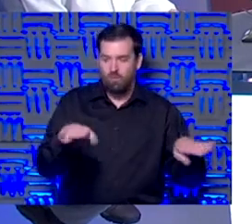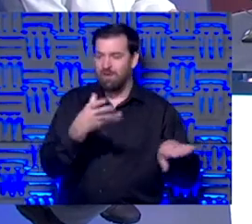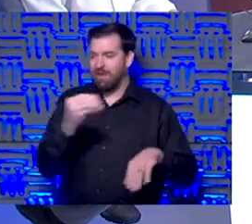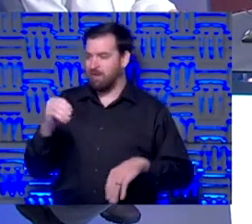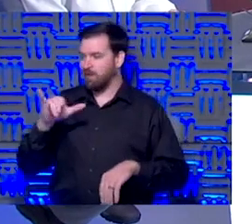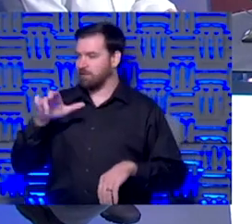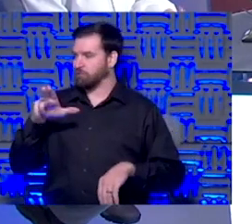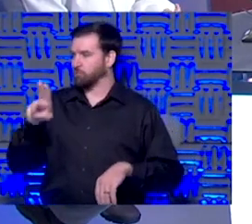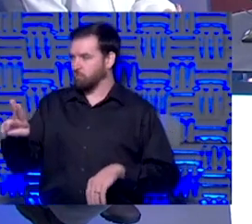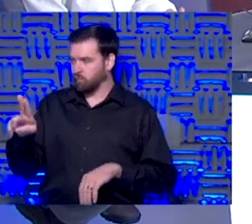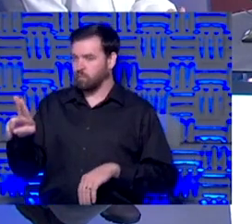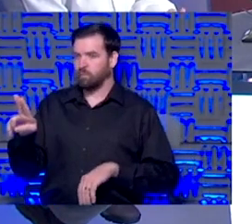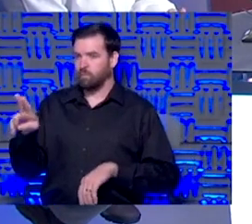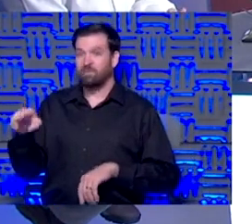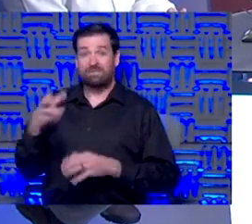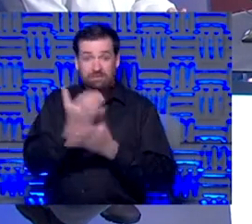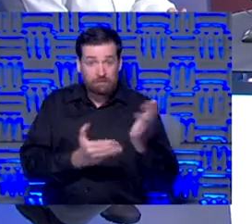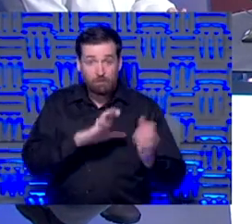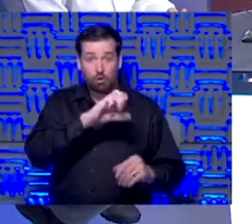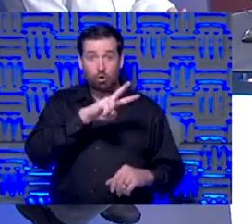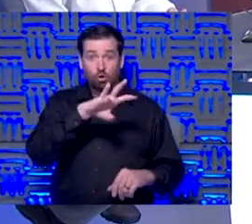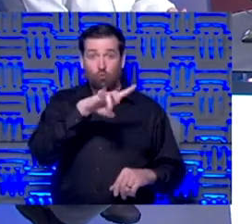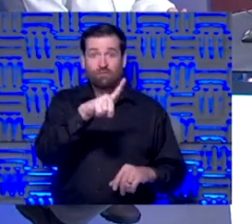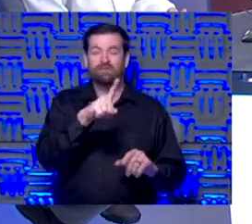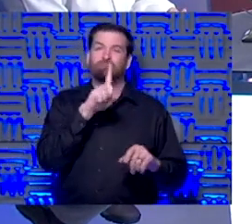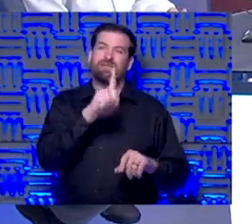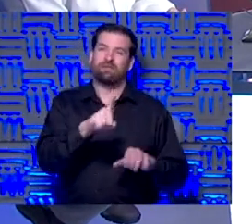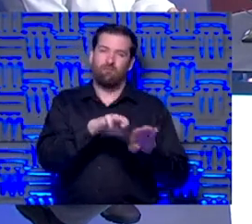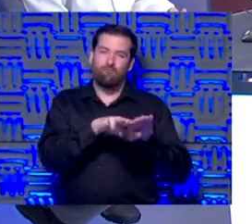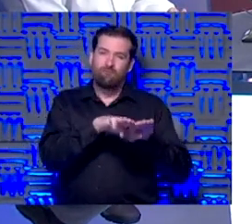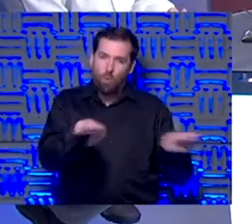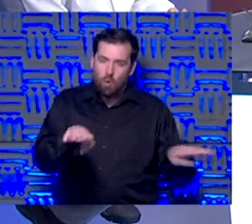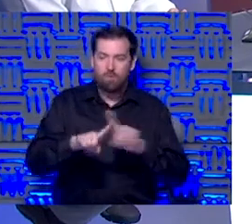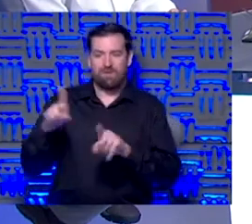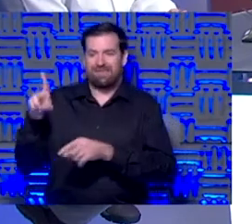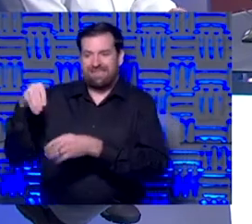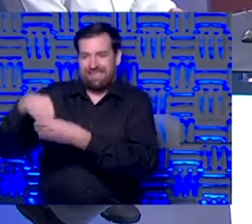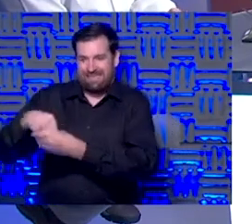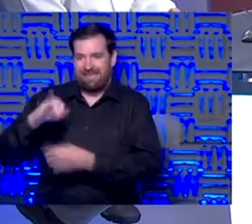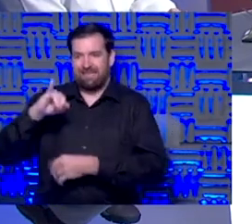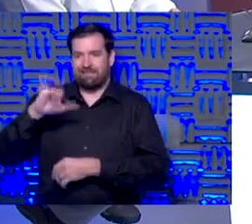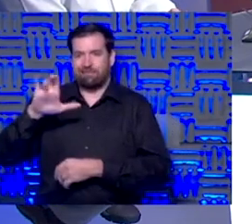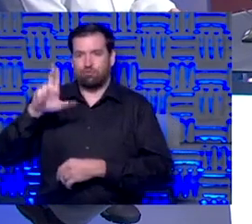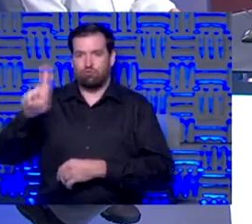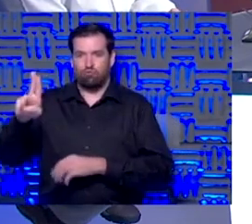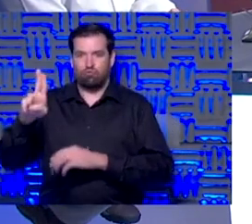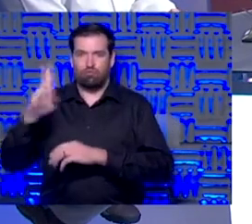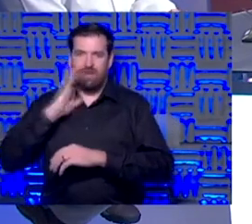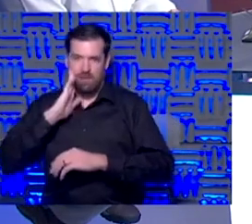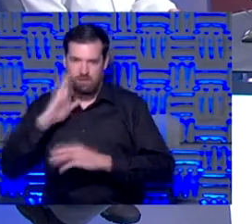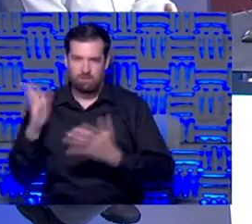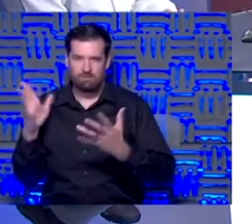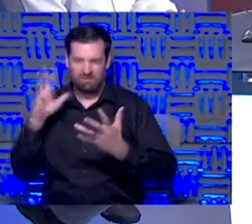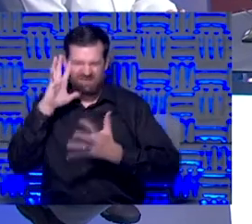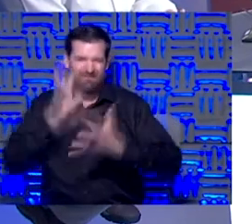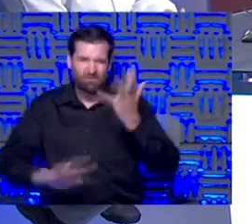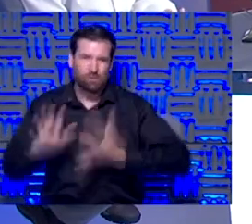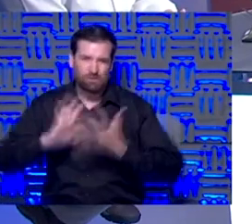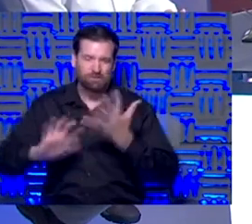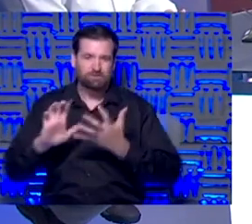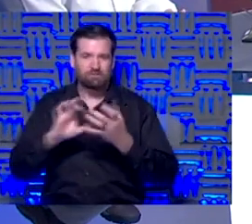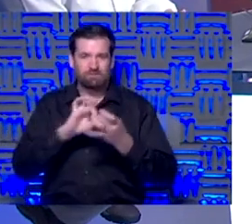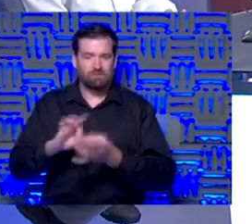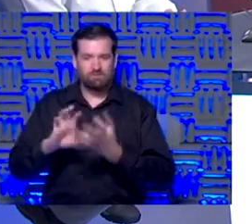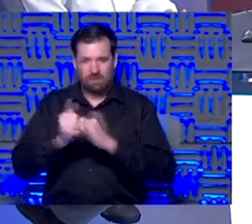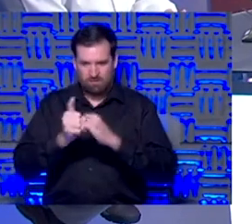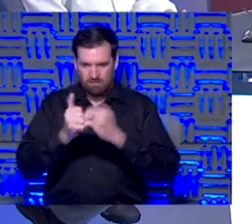in it. So some of those COVID patients are actually floor status, but they're sitting in an ICU bed. So it gets confusing, and it has to do with